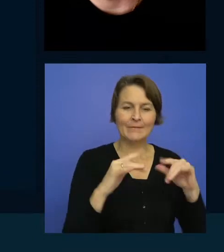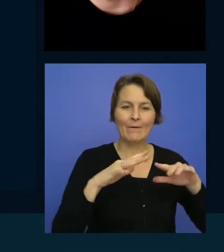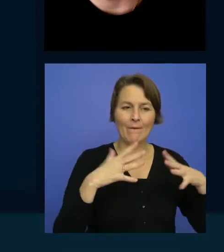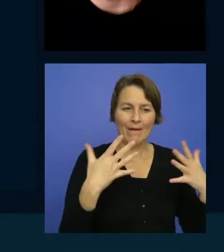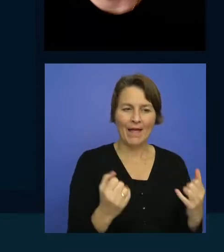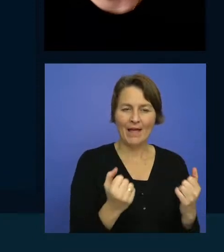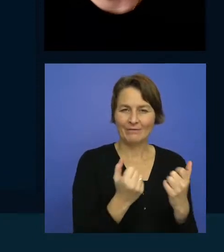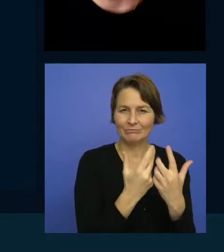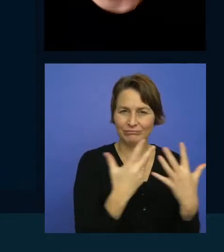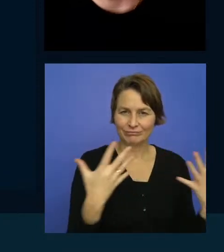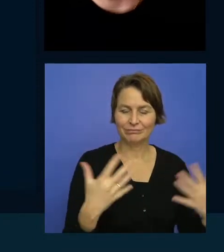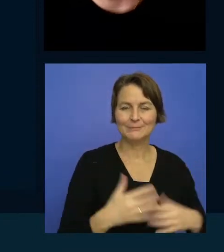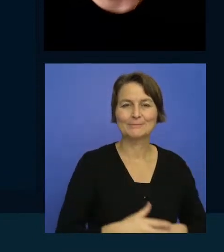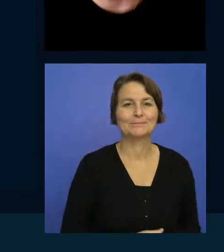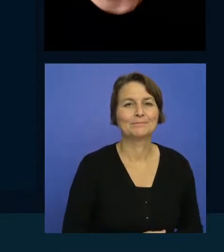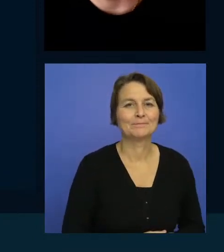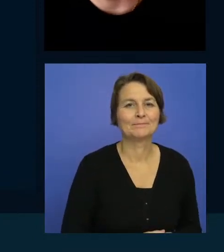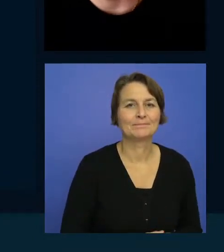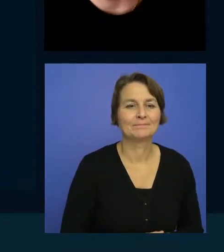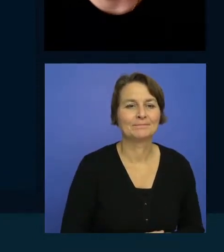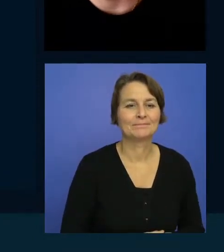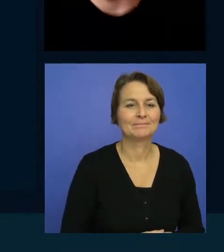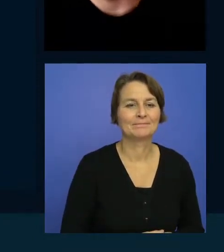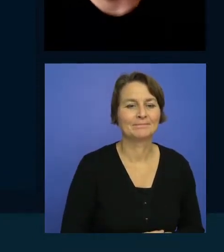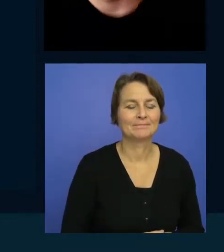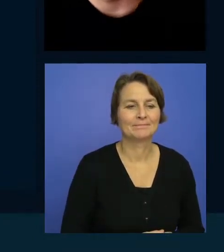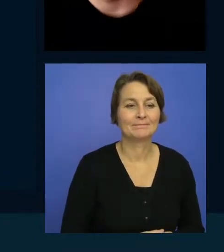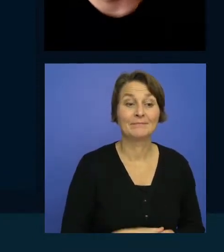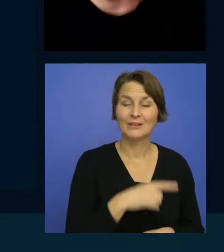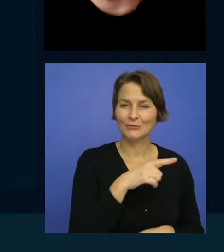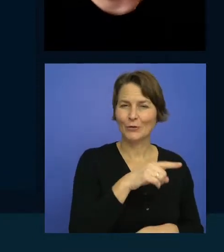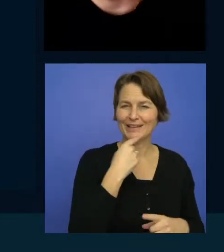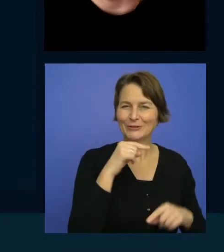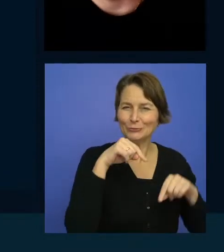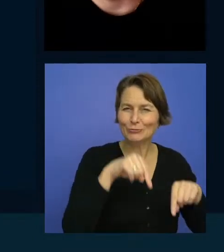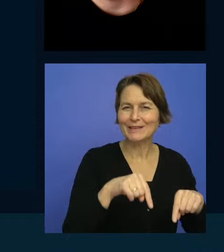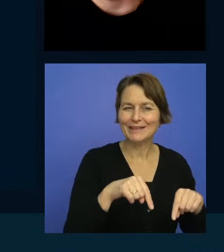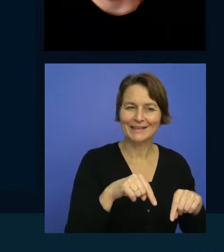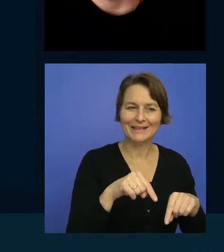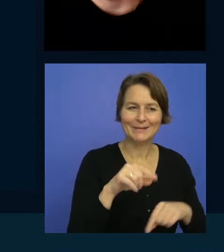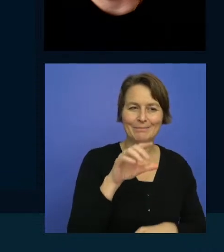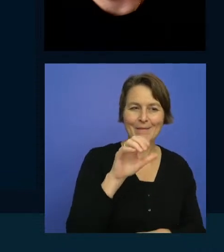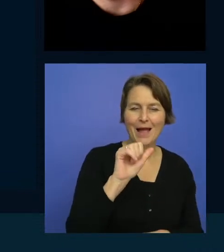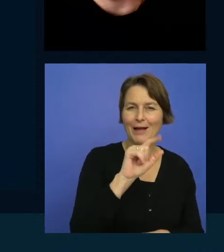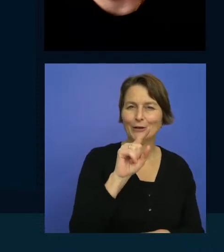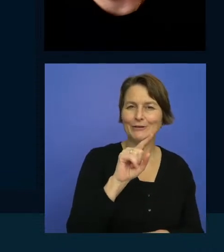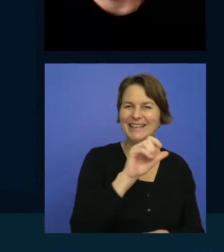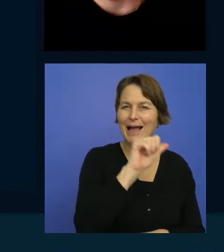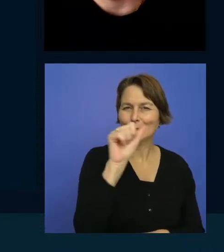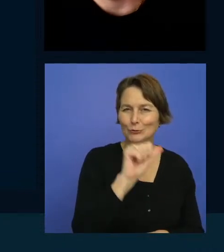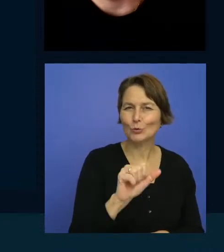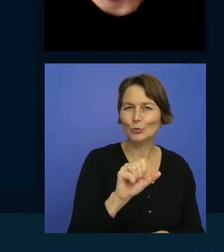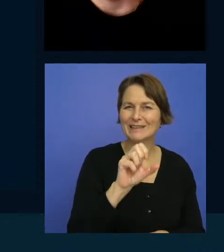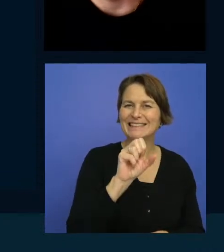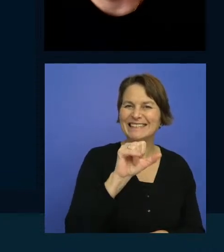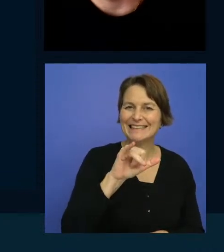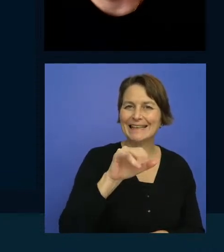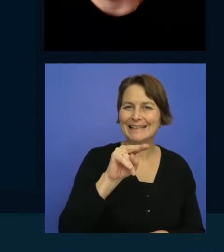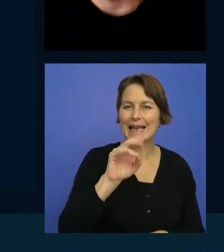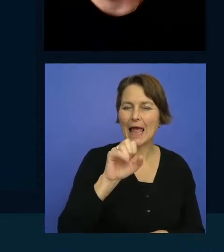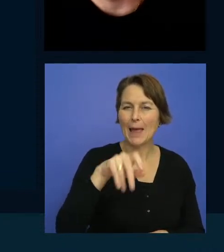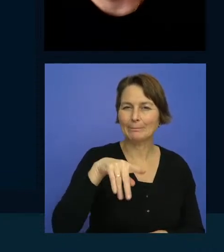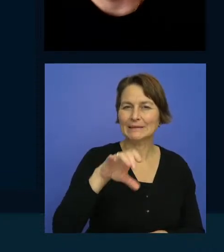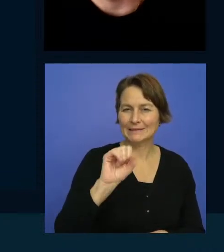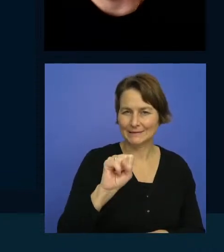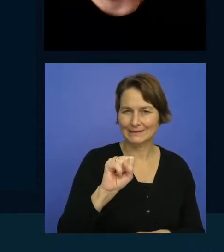Azure Synapse Analytics is the evolution of the data warehouse. It is a fully integrated analytics platform